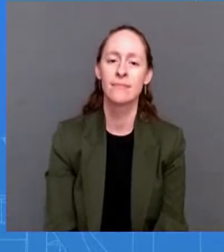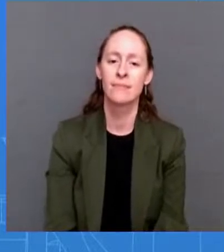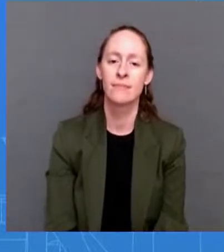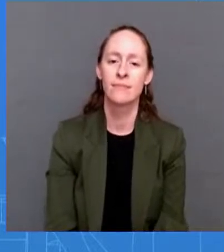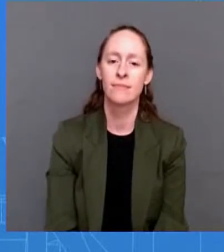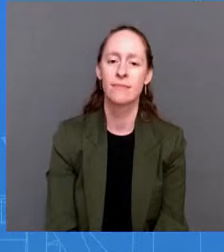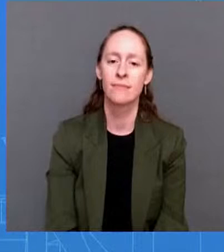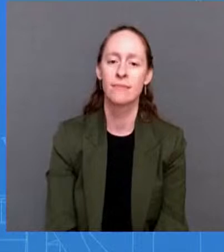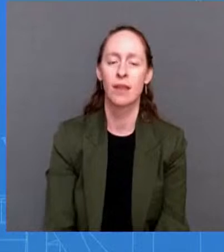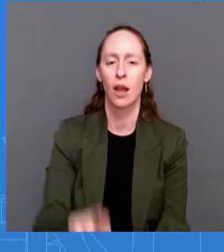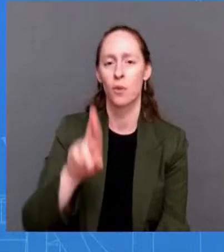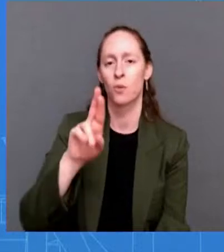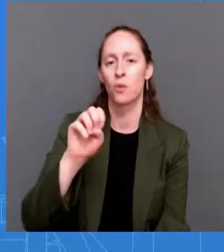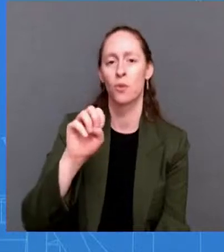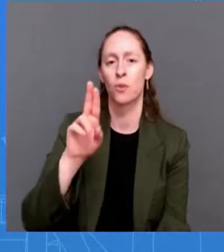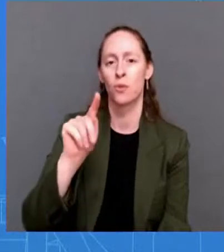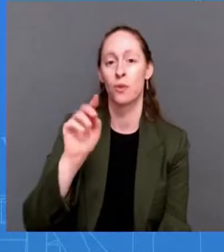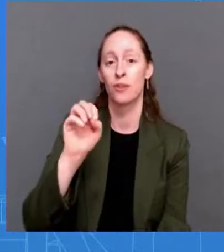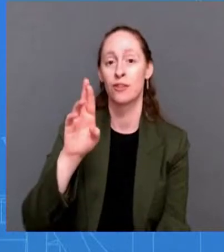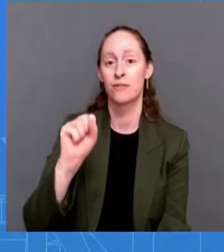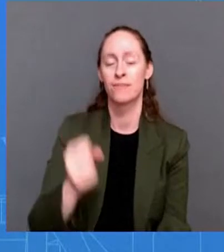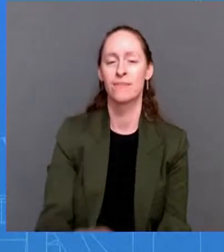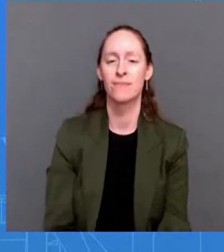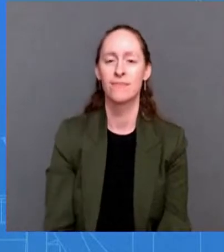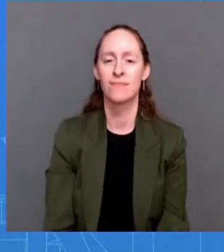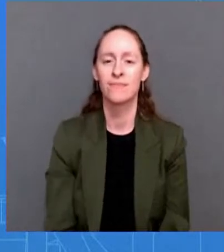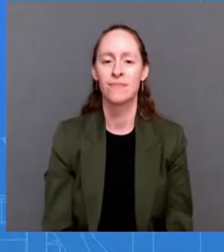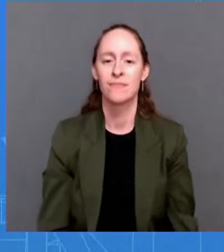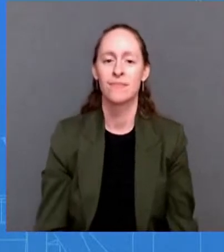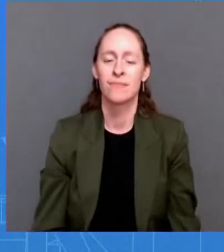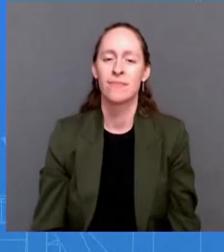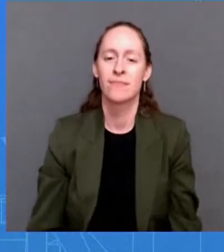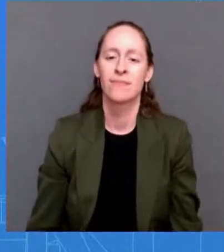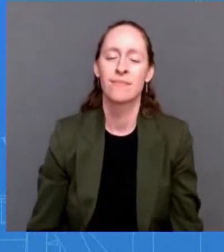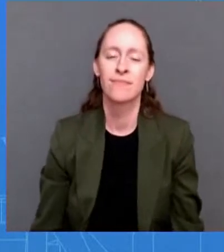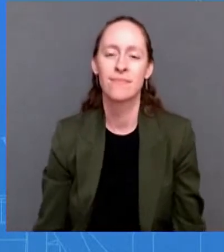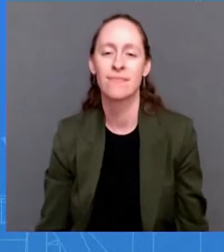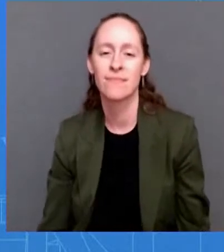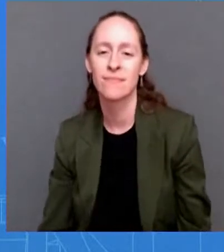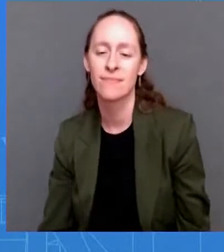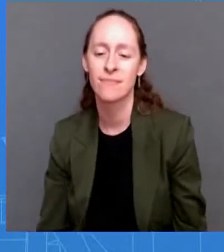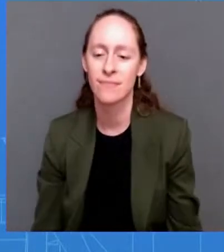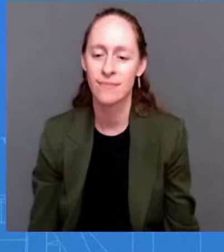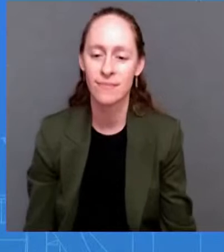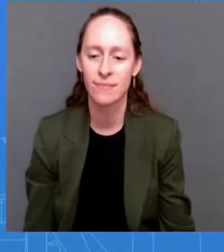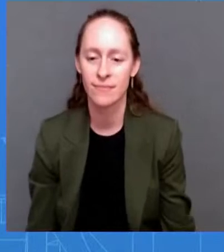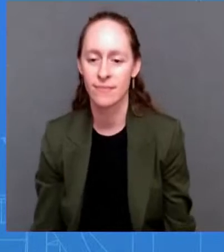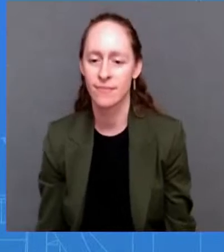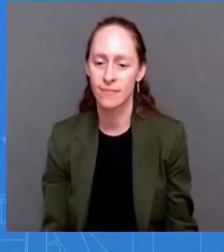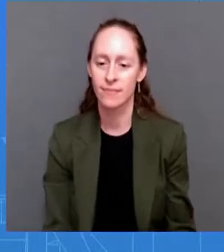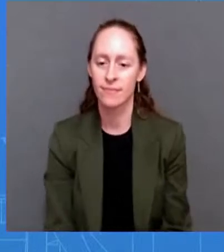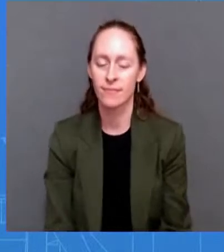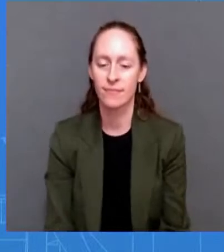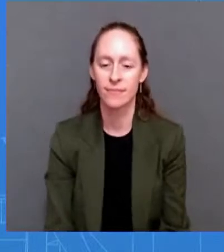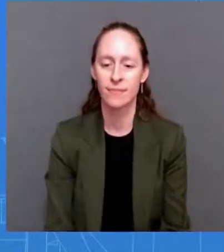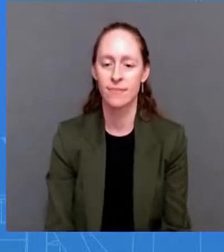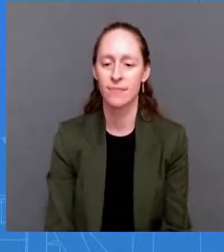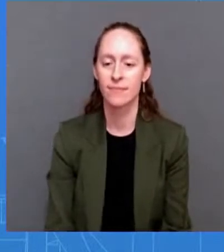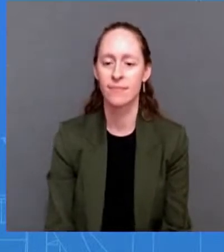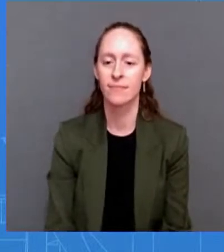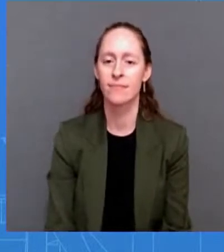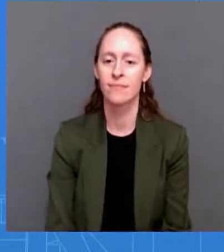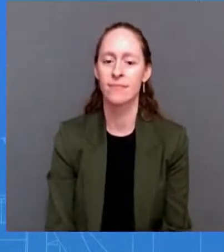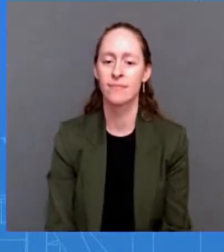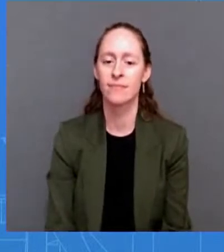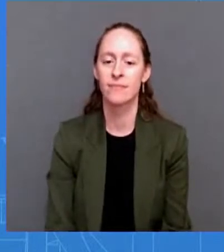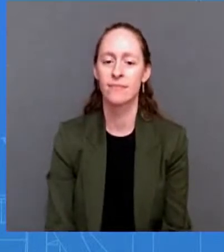Hey, can you hear me? Thanks for taking my call. So the question I have is, basically on this